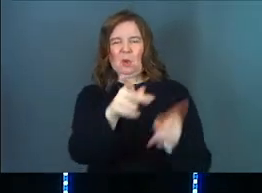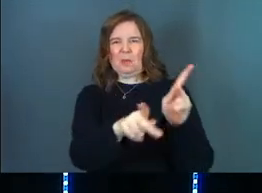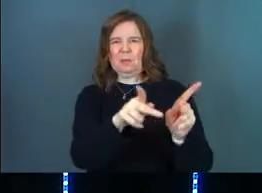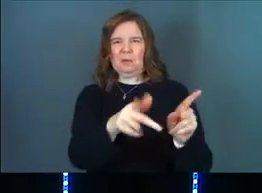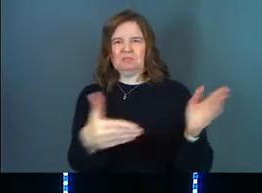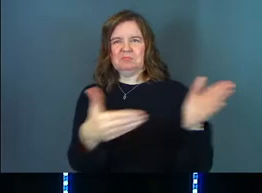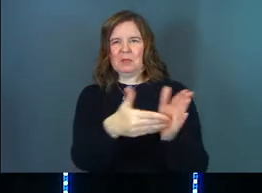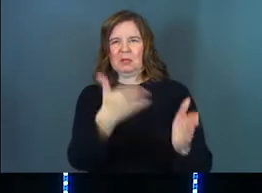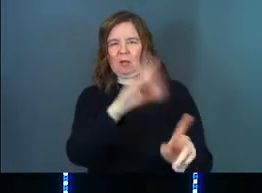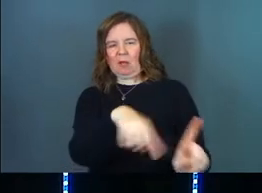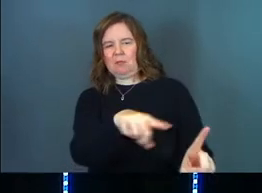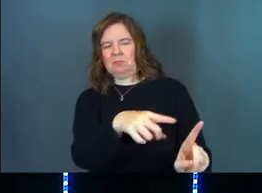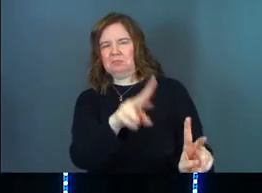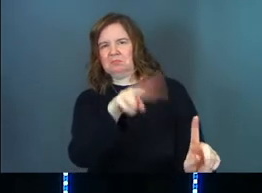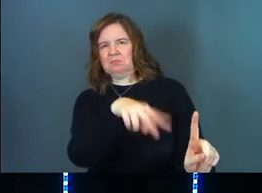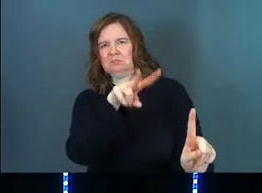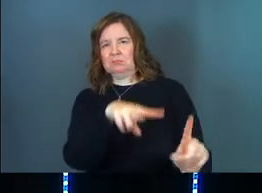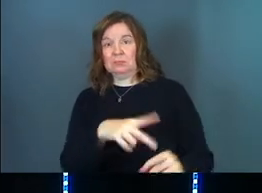people?